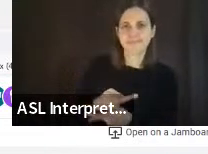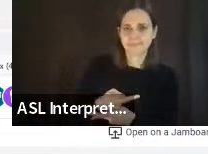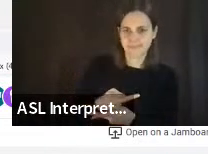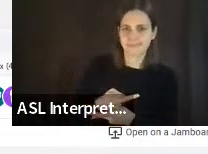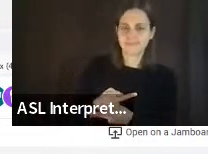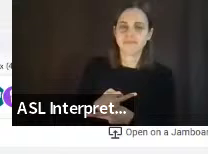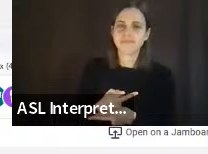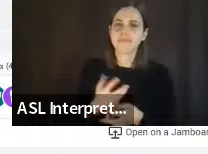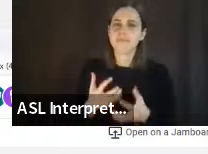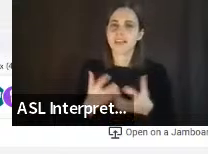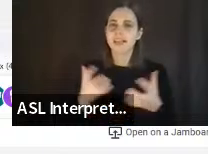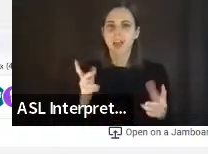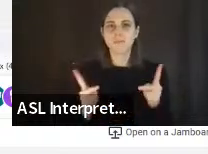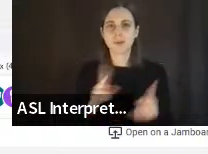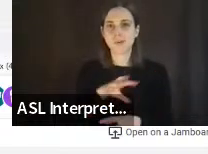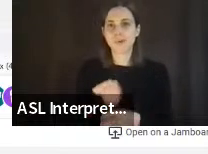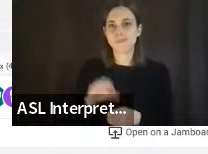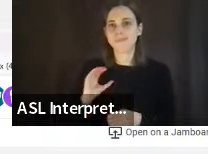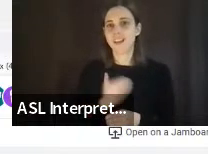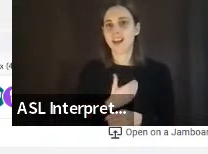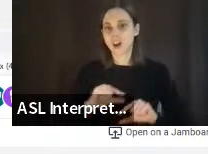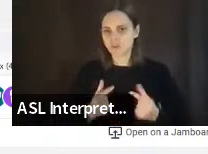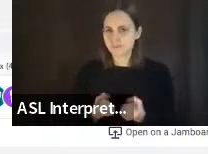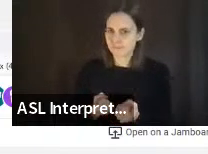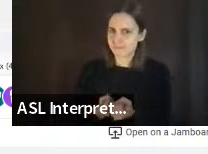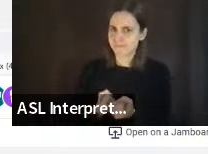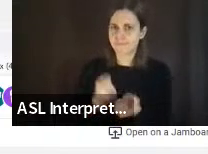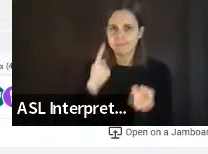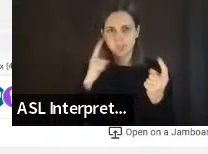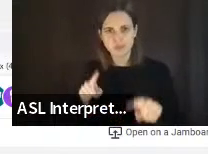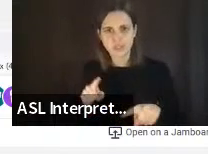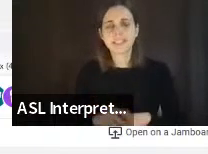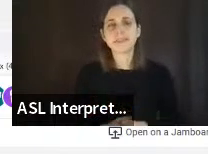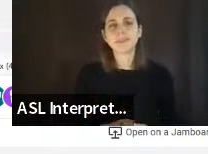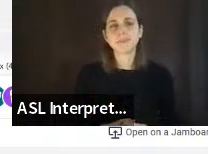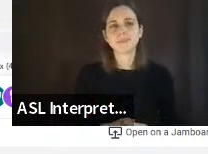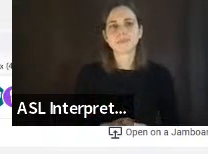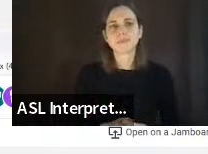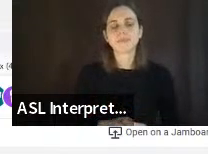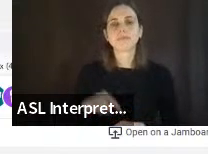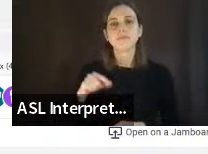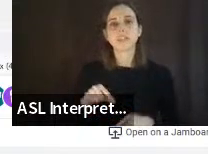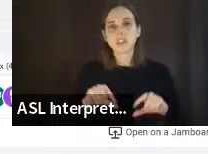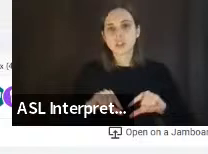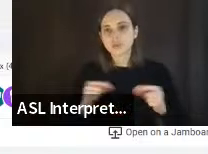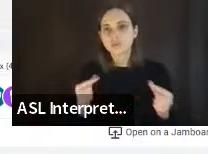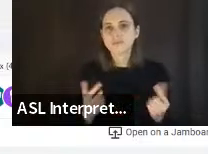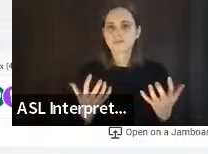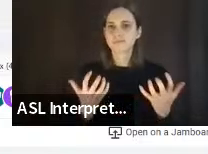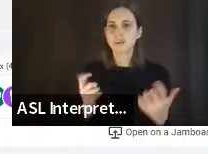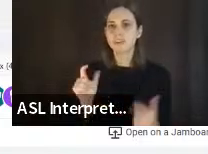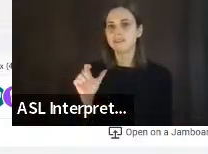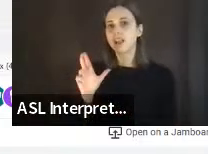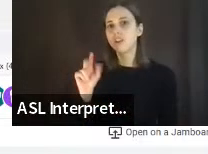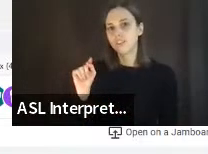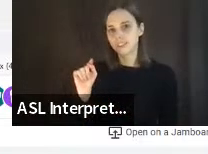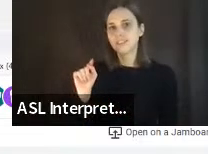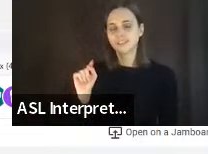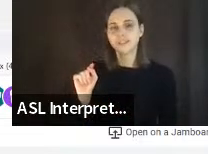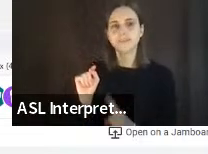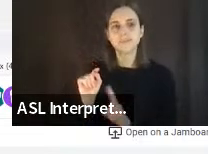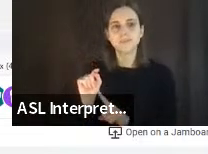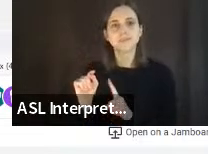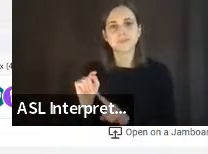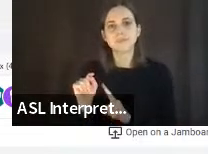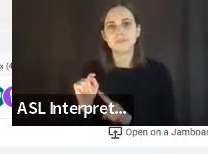that. The group also landed on LRT as supporting kind of